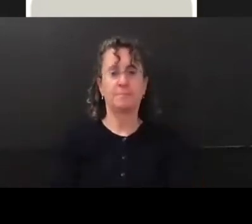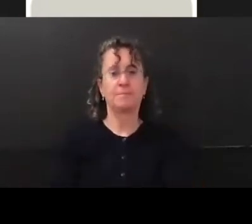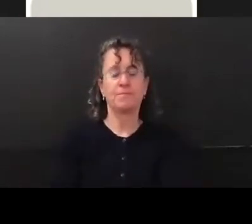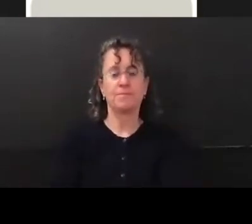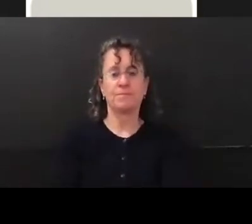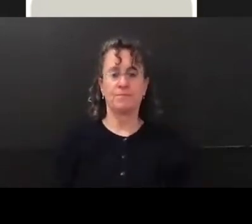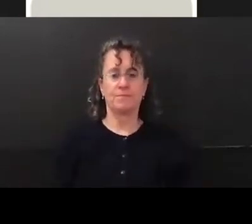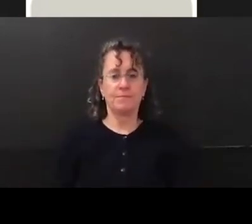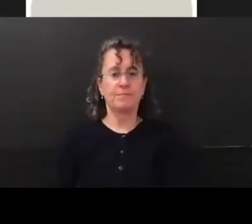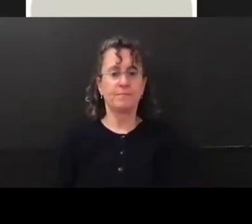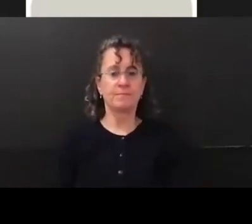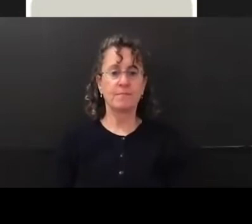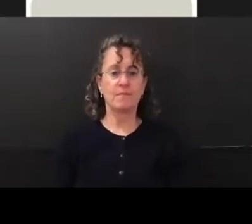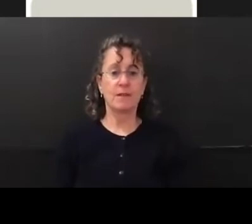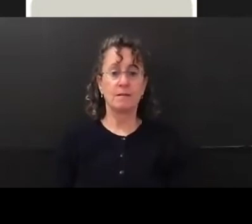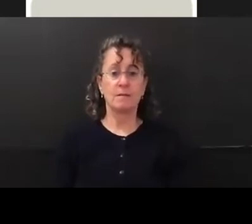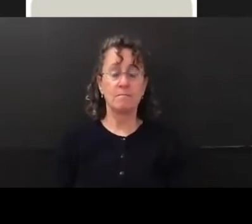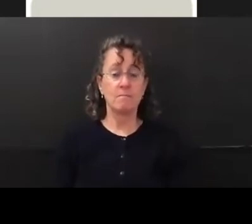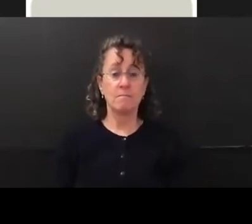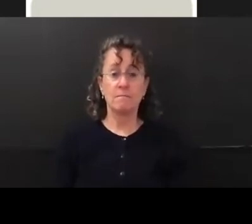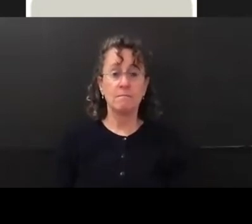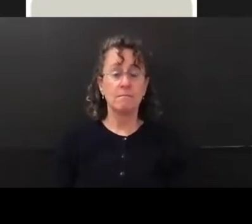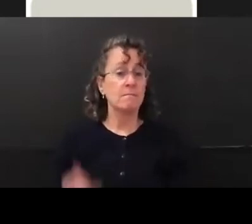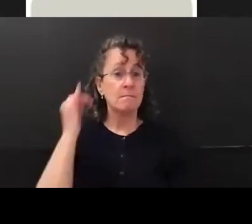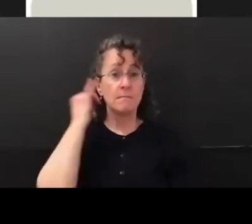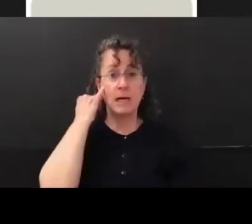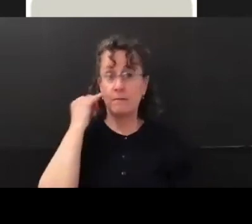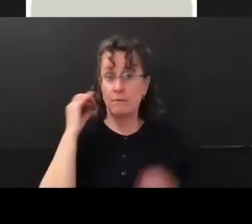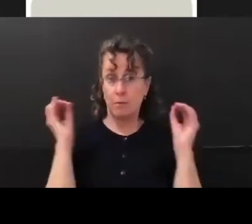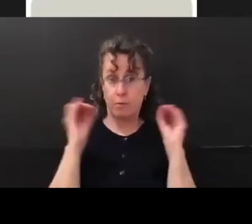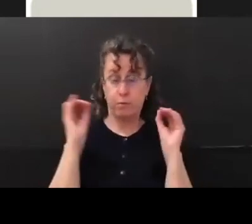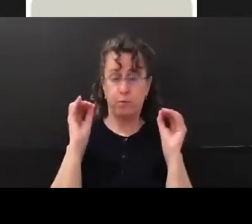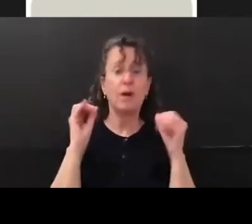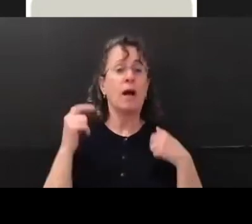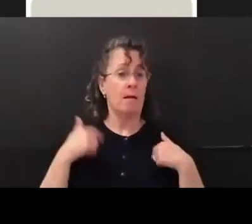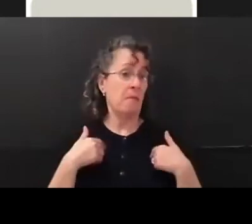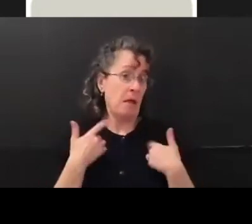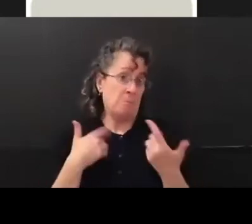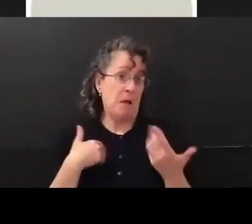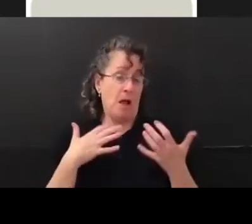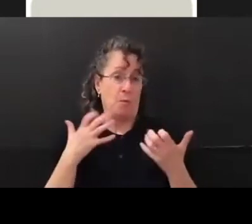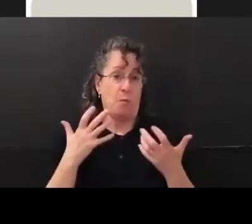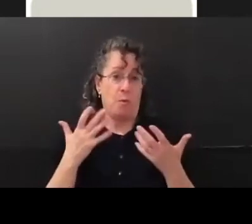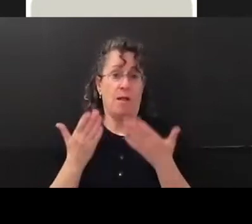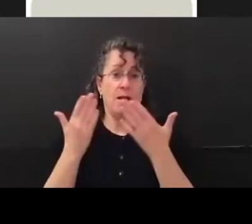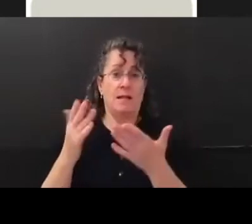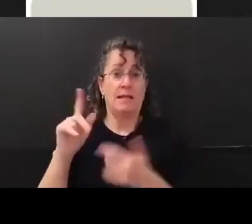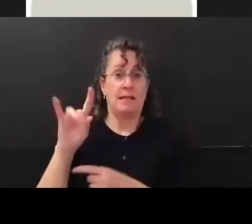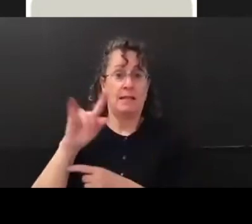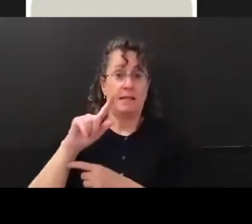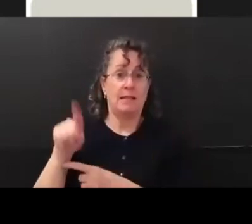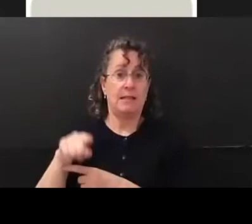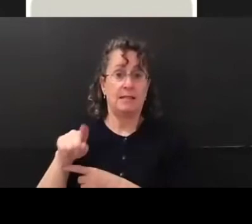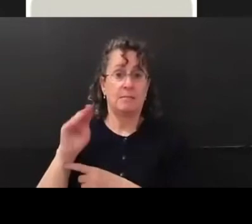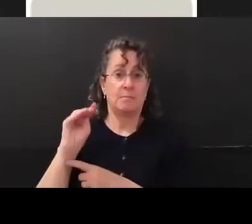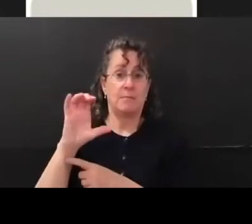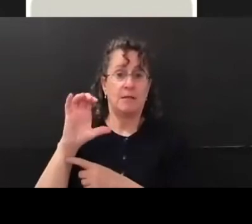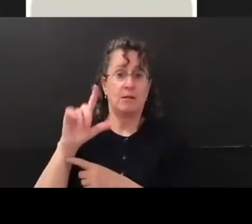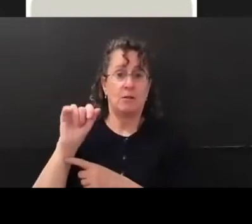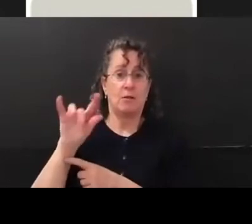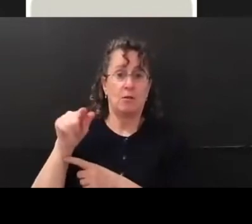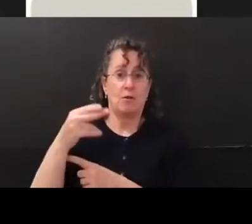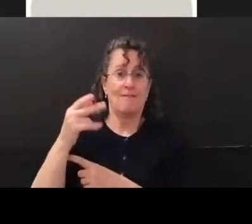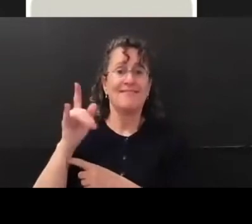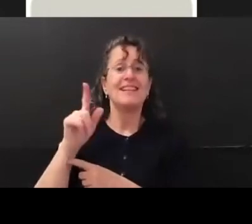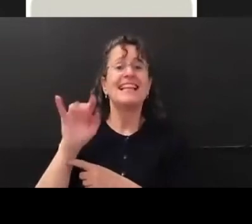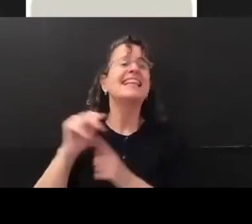And if no one else has a nomination, I would like to nominate Liz McLaughlin. Oh, sorry. I was going to nominate